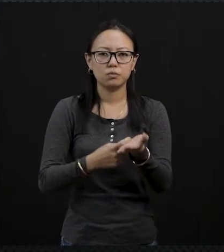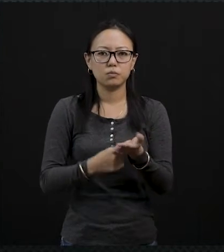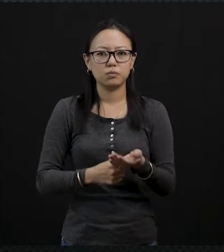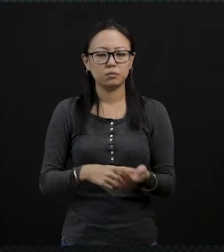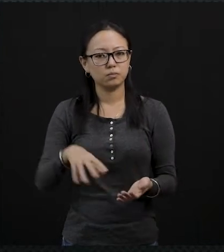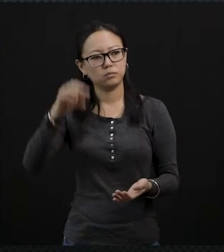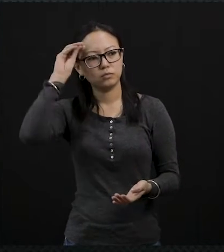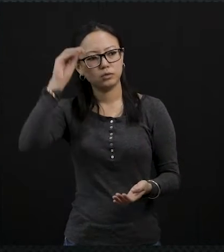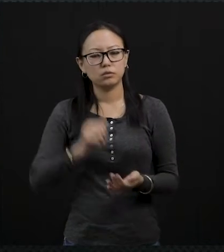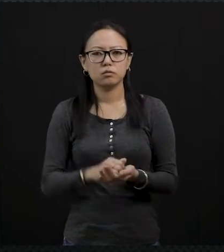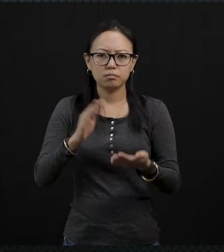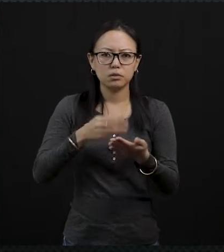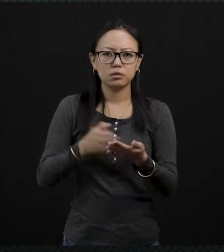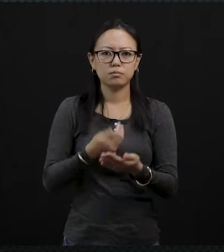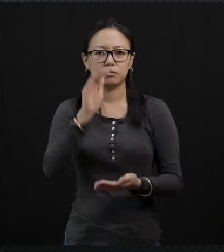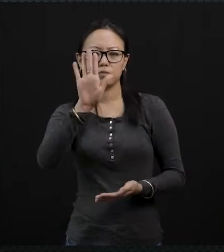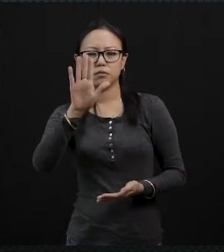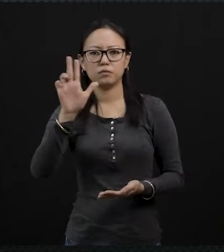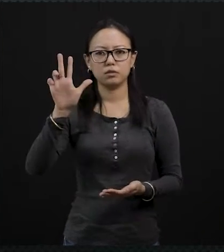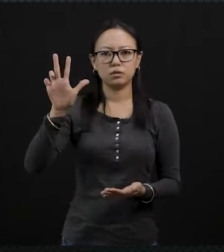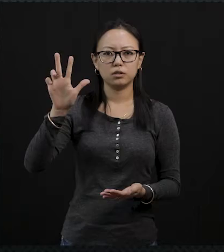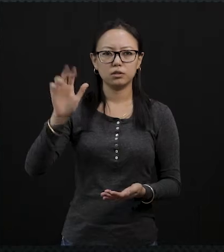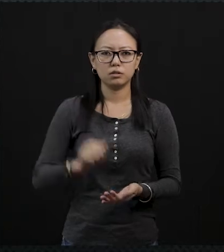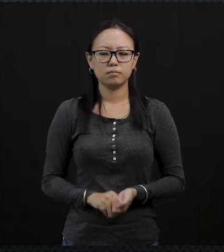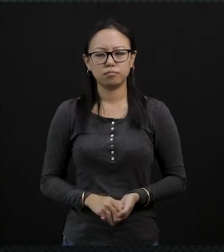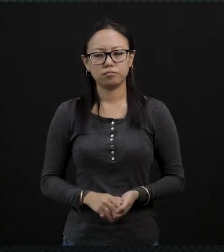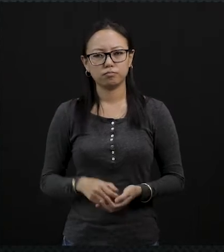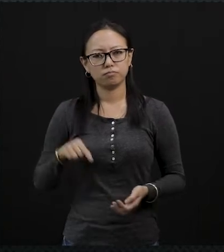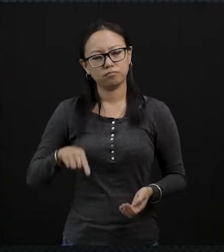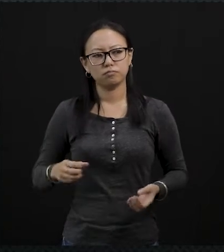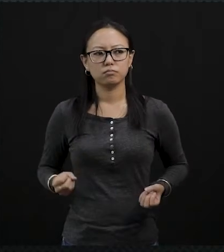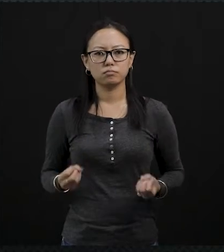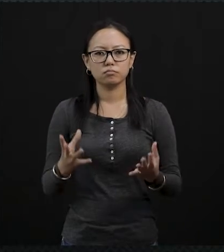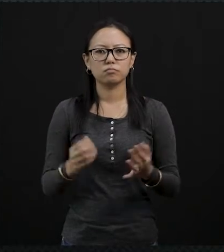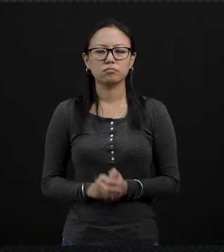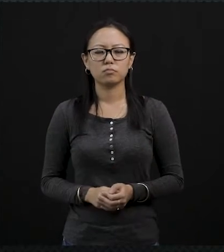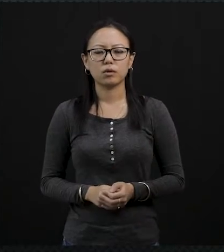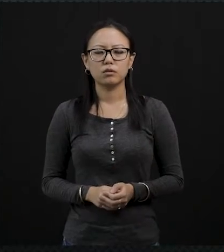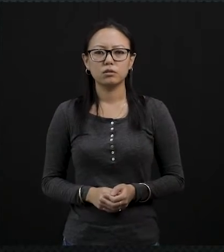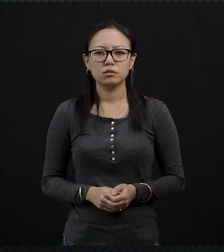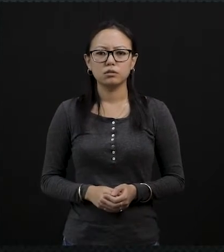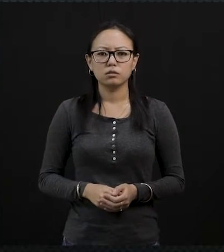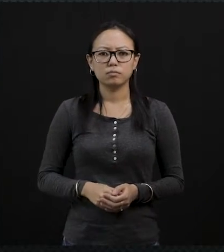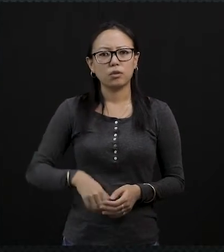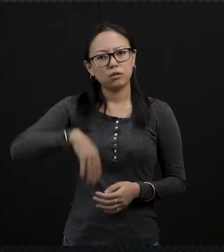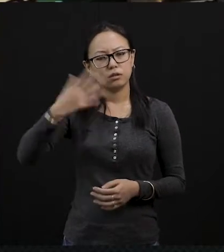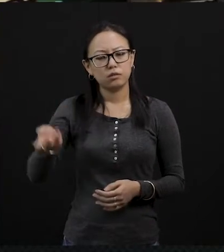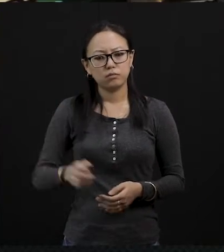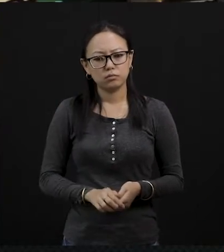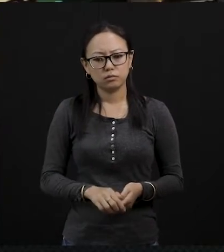58, okay? So let's get started. So today after this lesson, you will learn